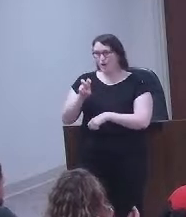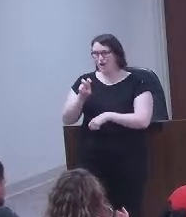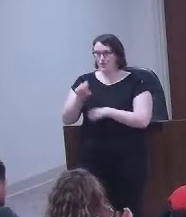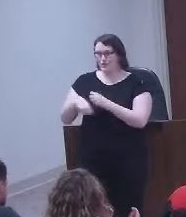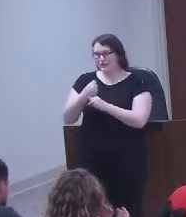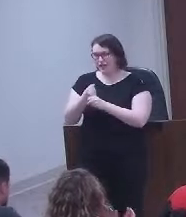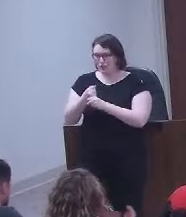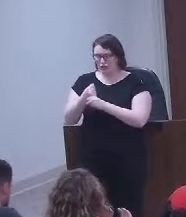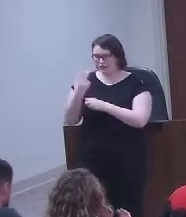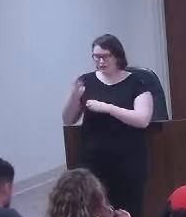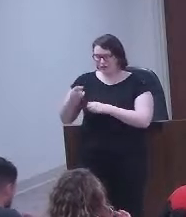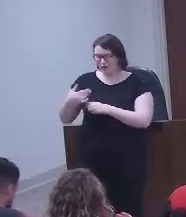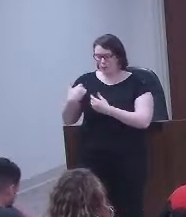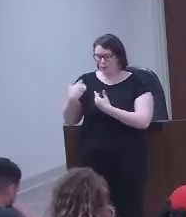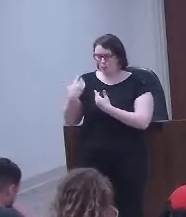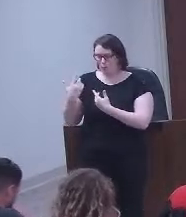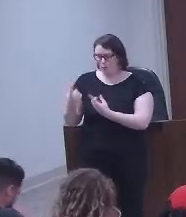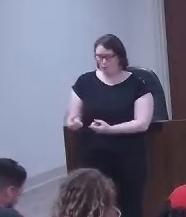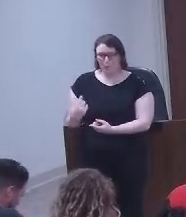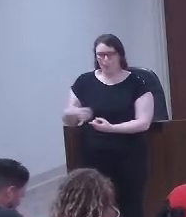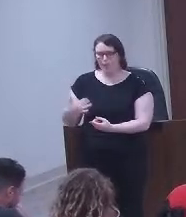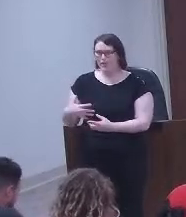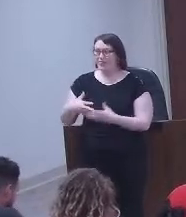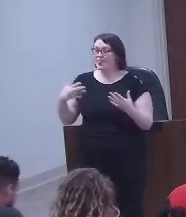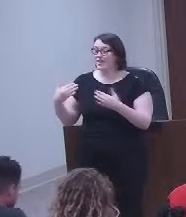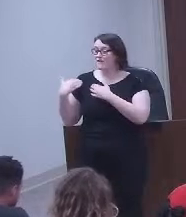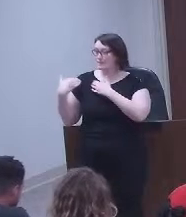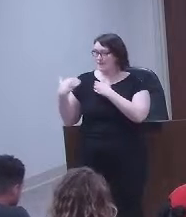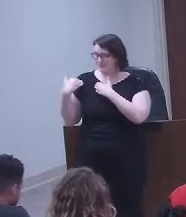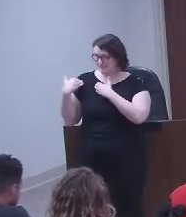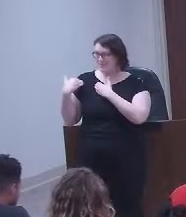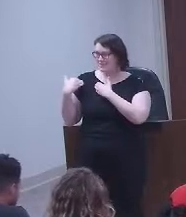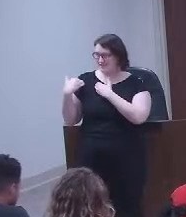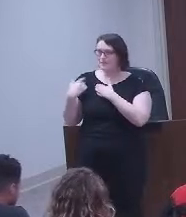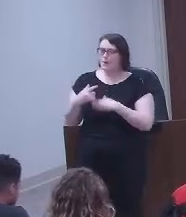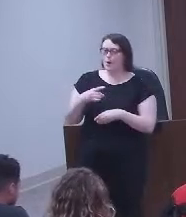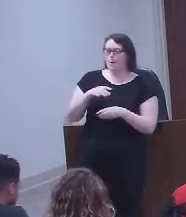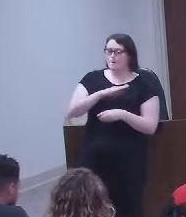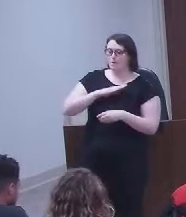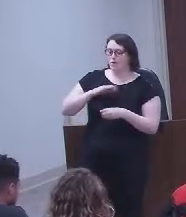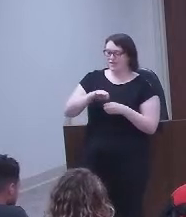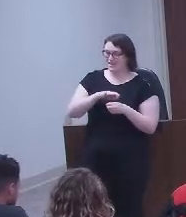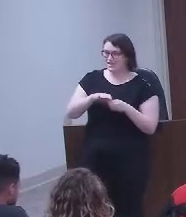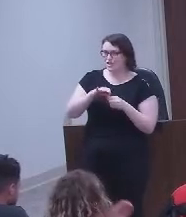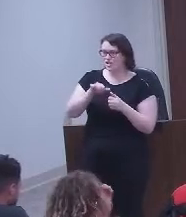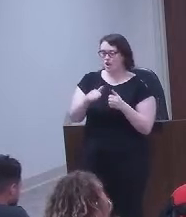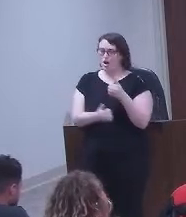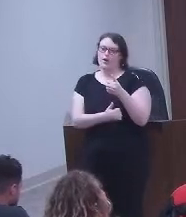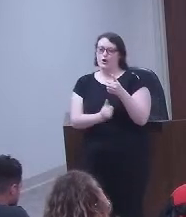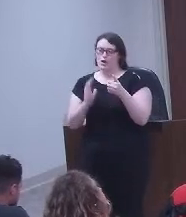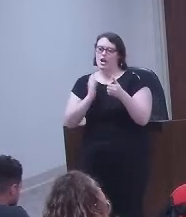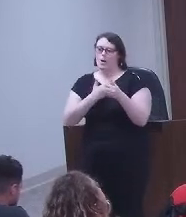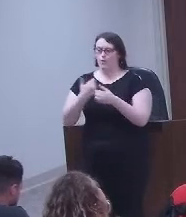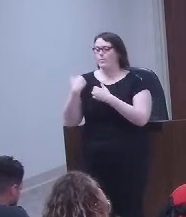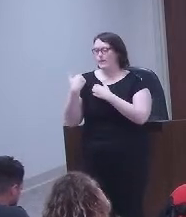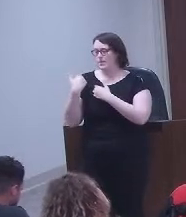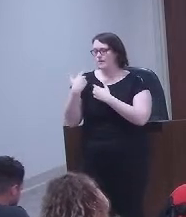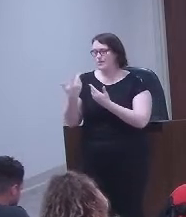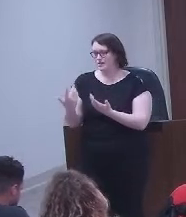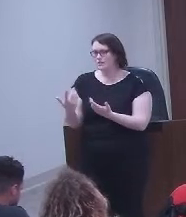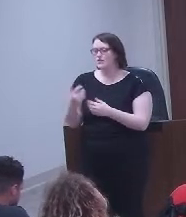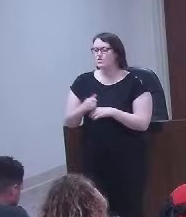And we have a lot of responsibilities, but Board of Elections is one of our departments that's under us. But we have